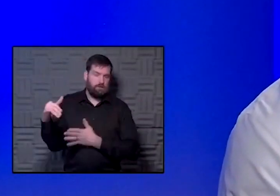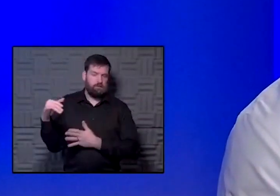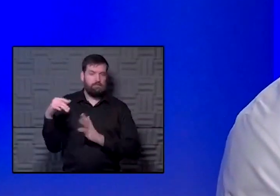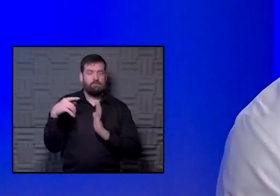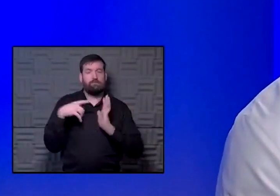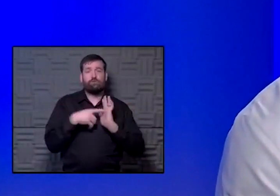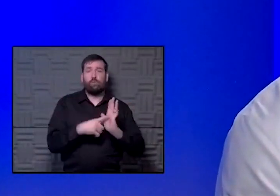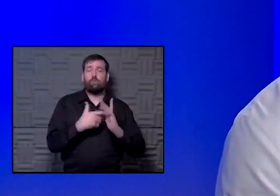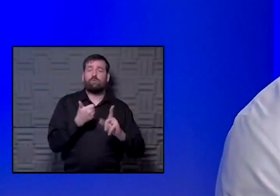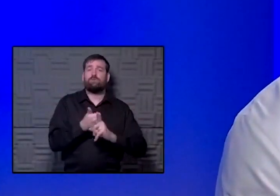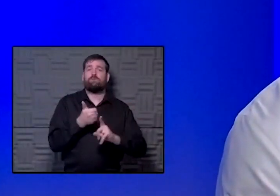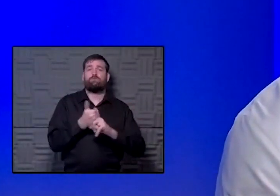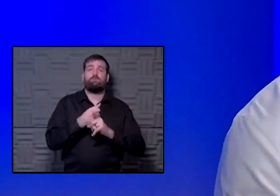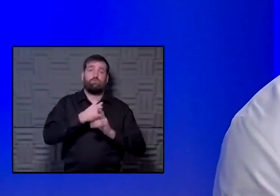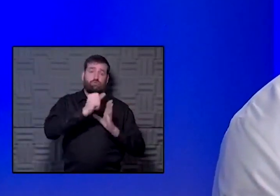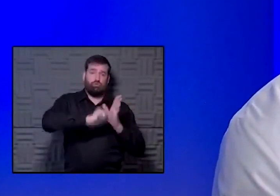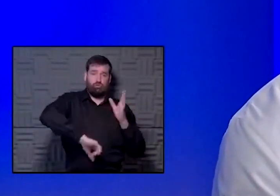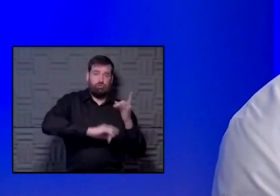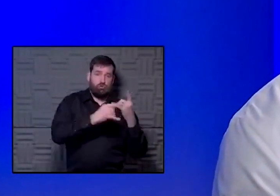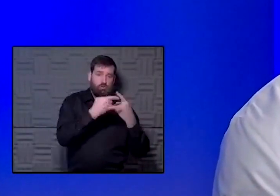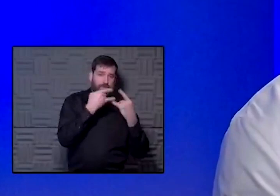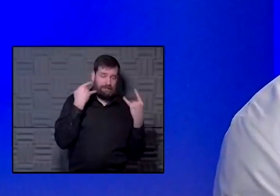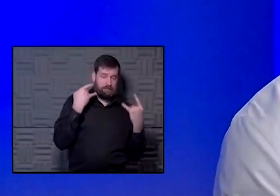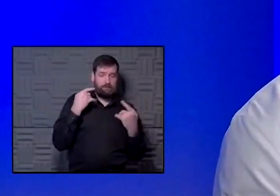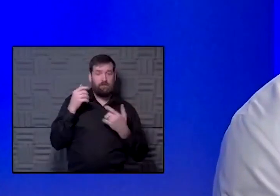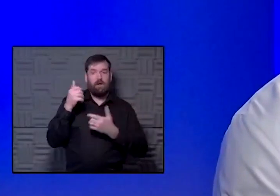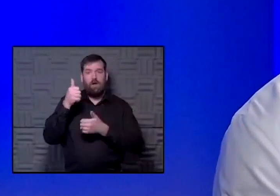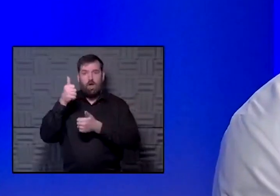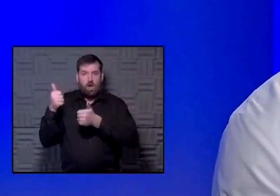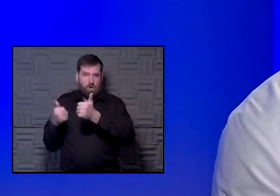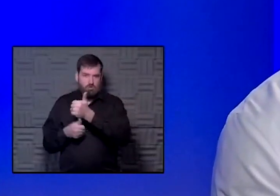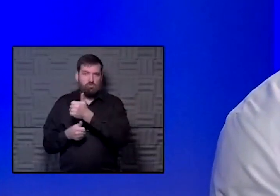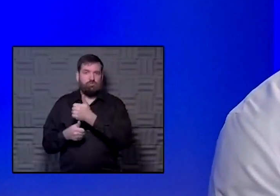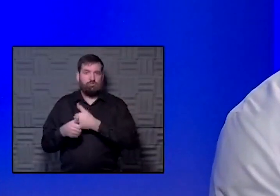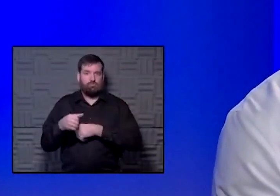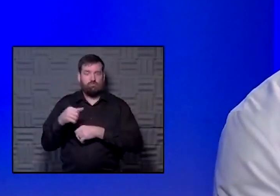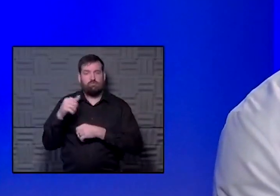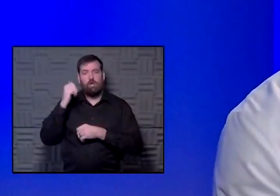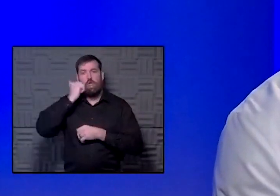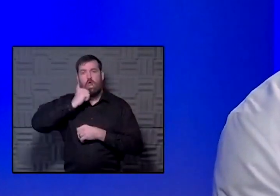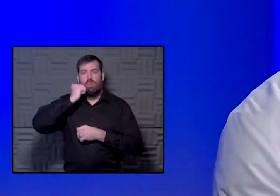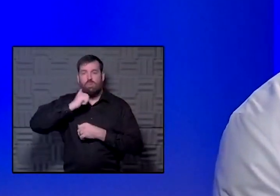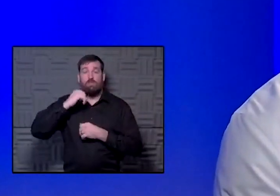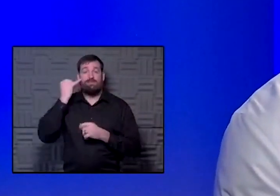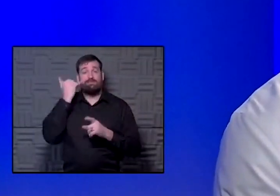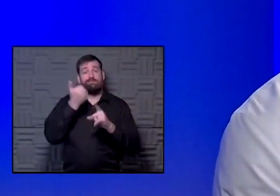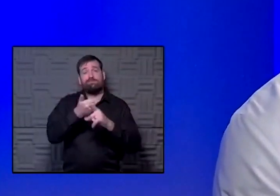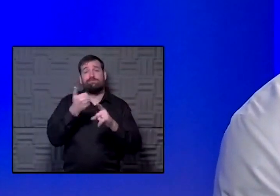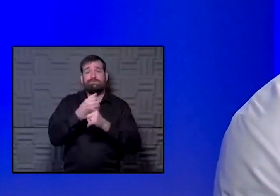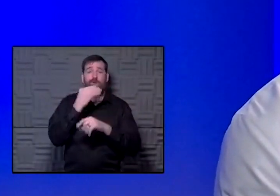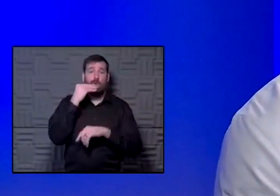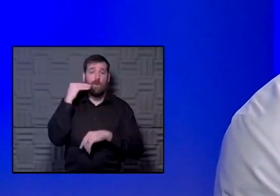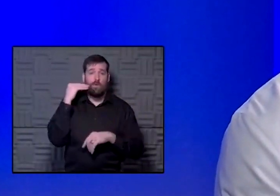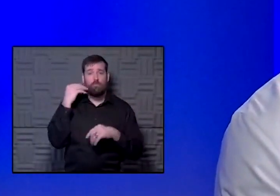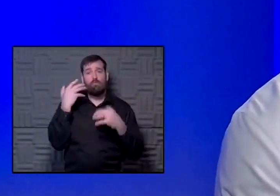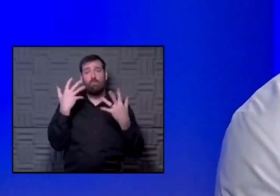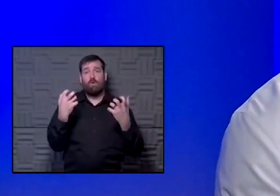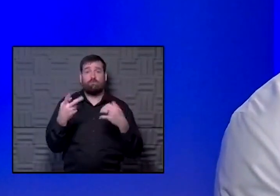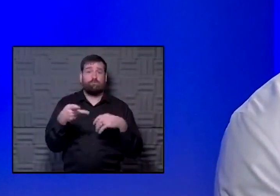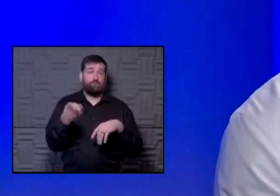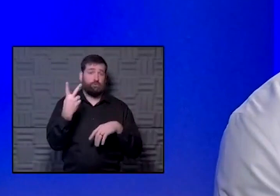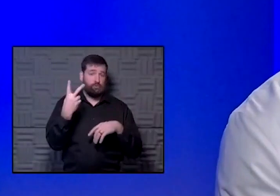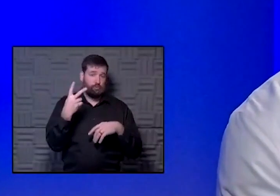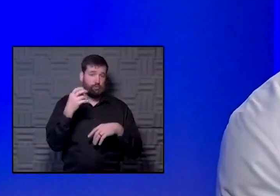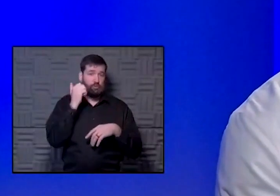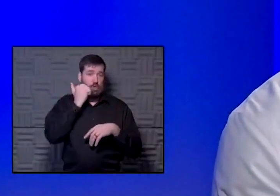shows it's a surgical mask under a cloth mask. Certainly, I think if you are at home and you wanted to wear 2 cloth